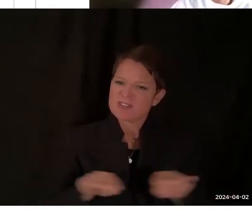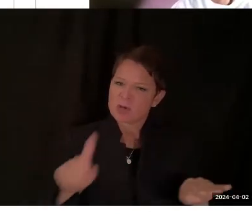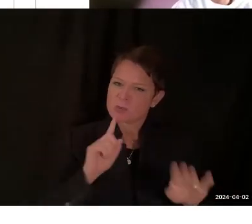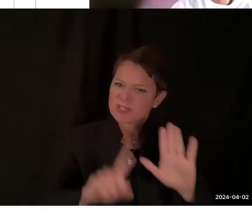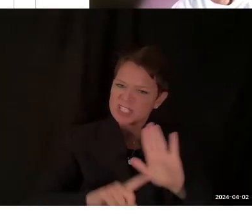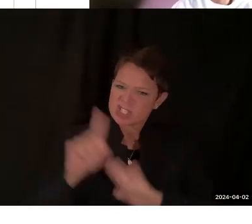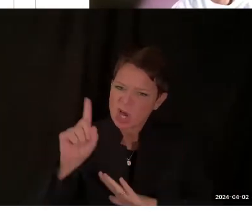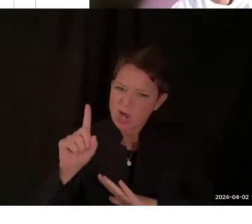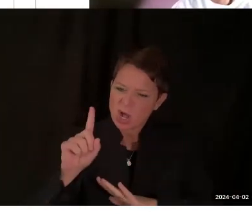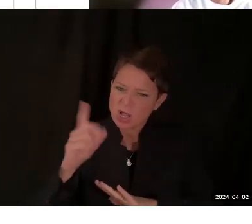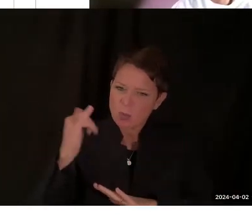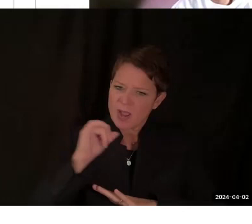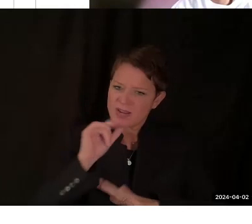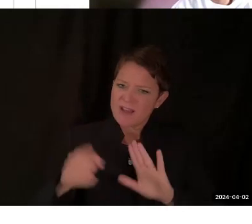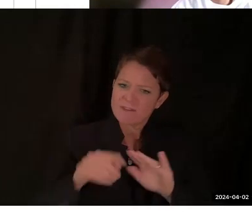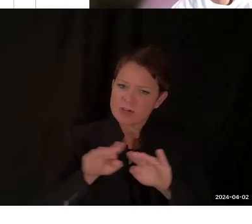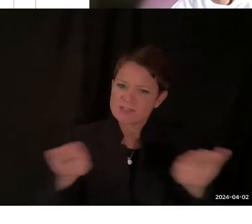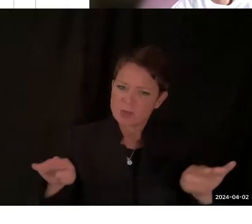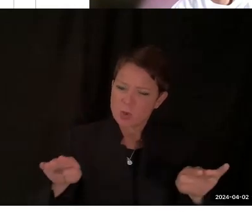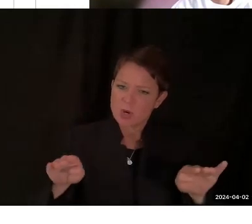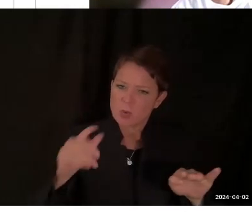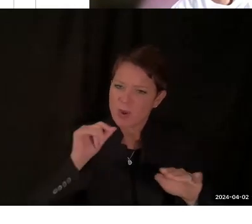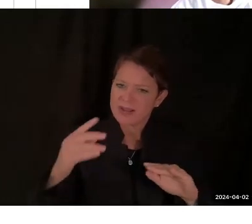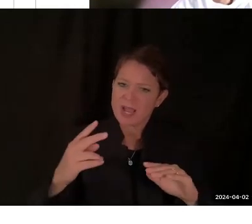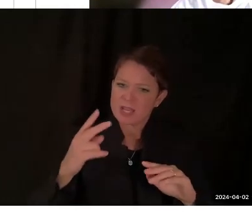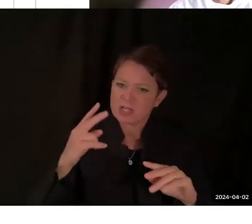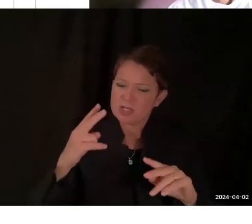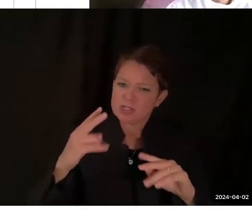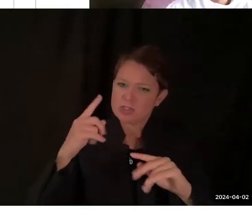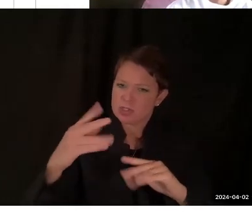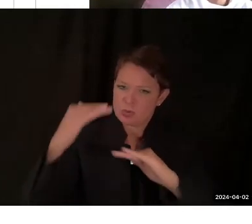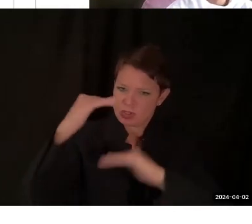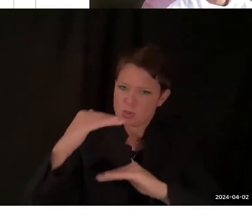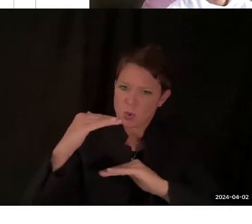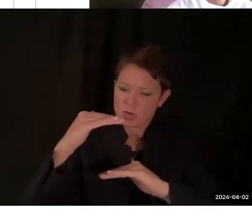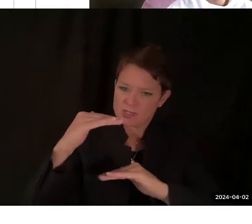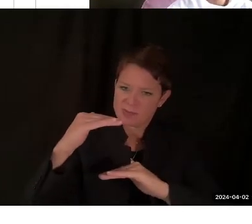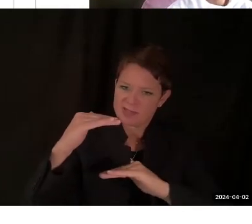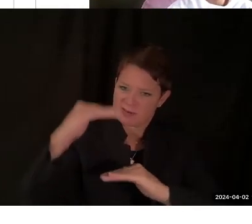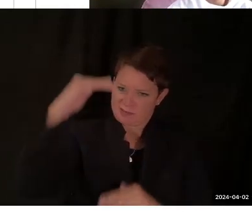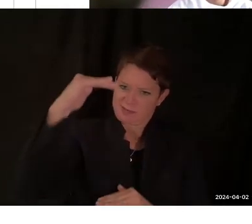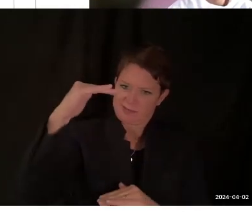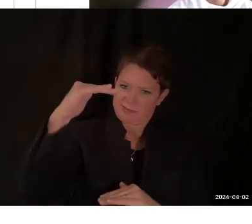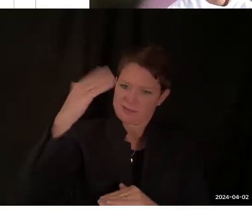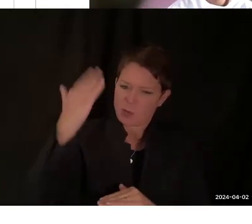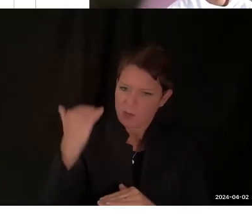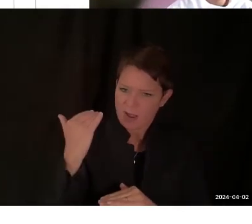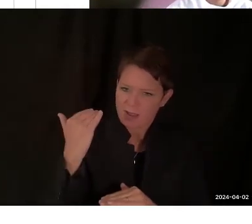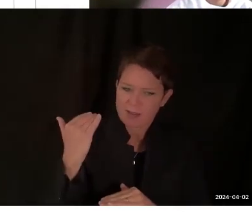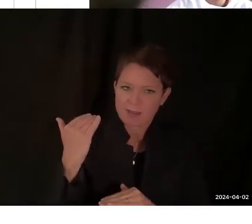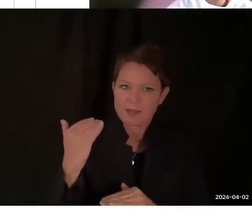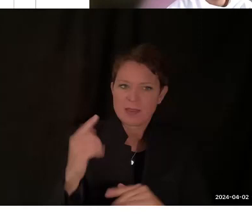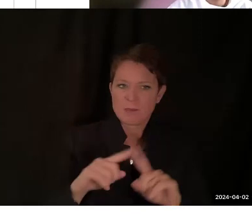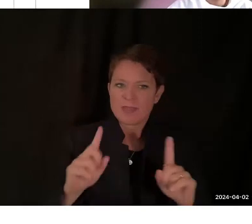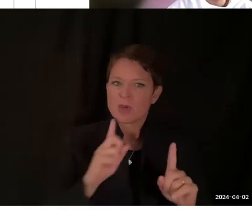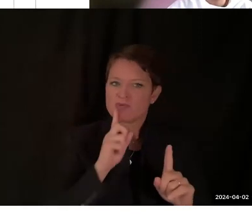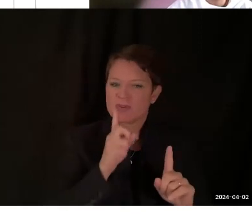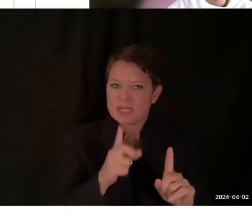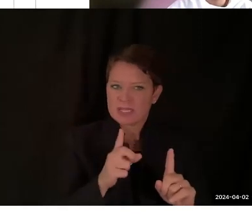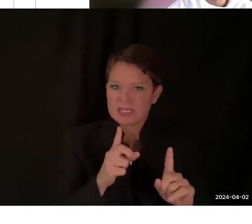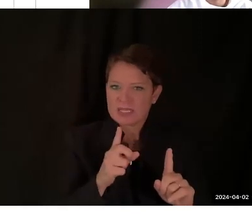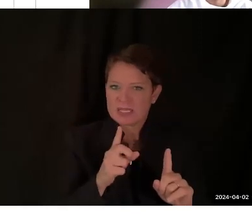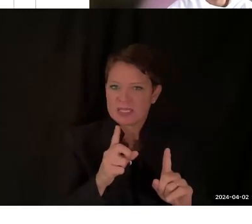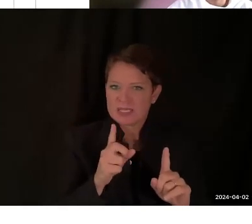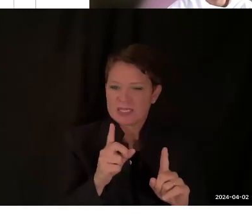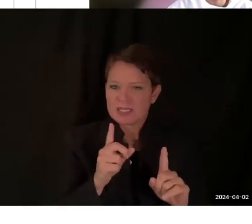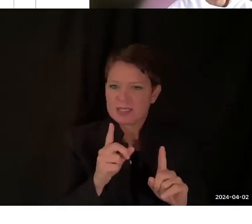isn't that those first floor spaces? Why aren't they 2 stories tall? Or really a